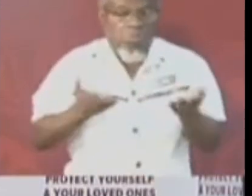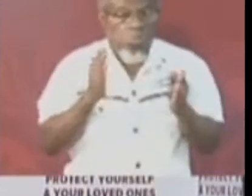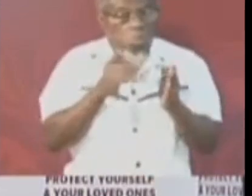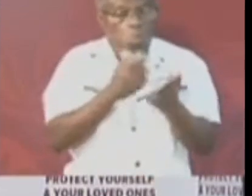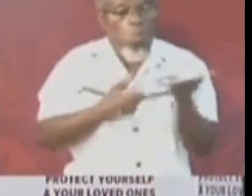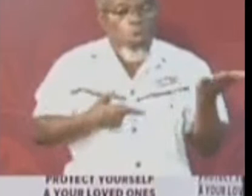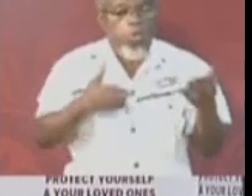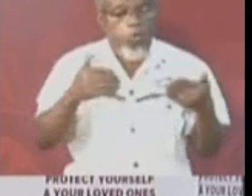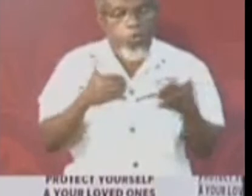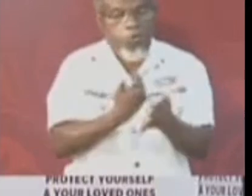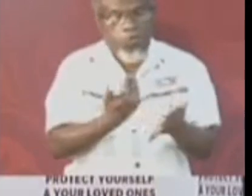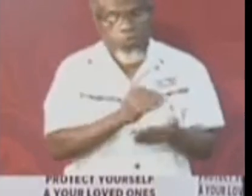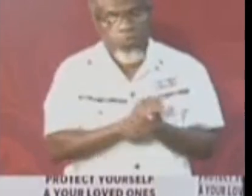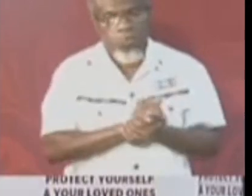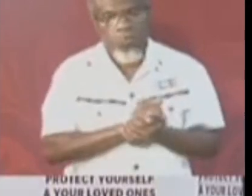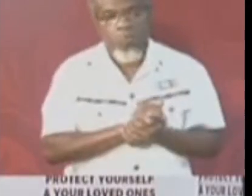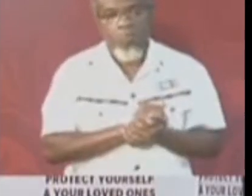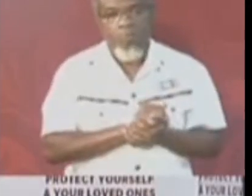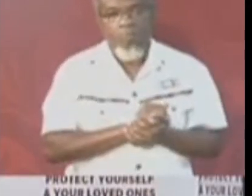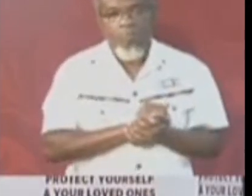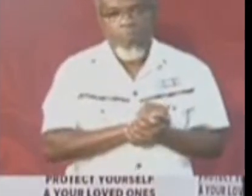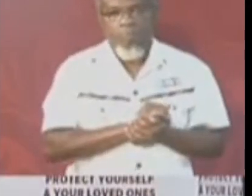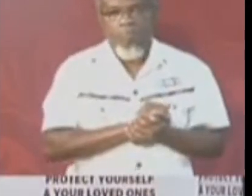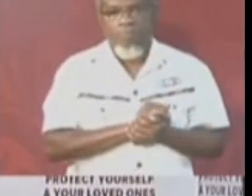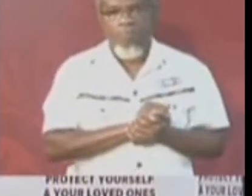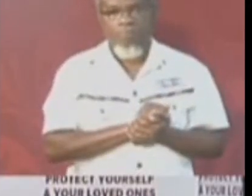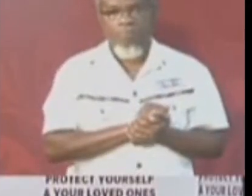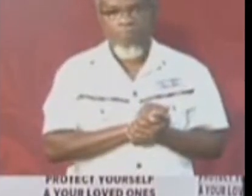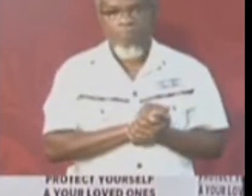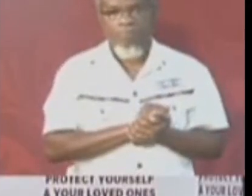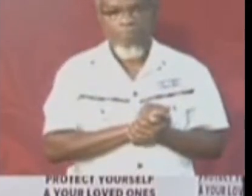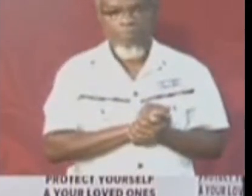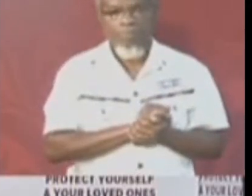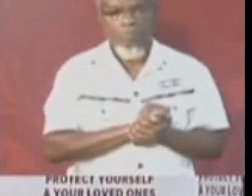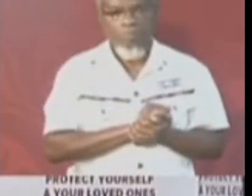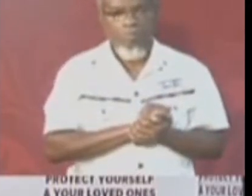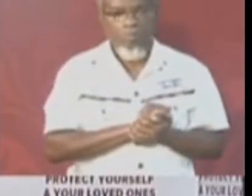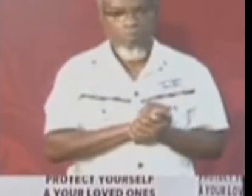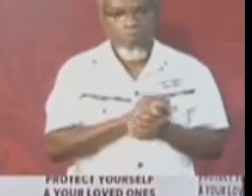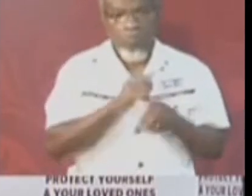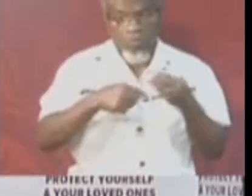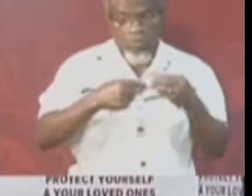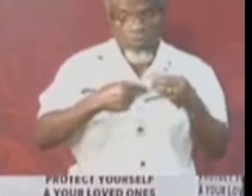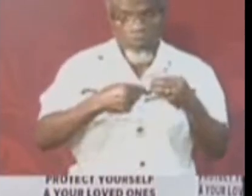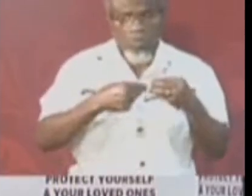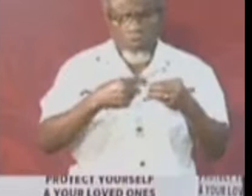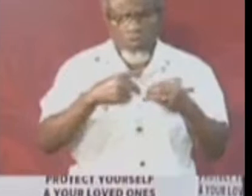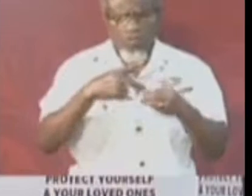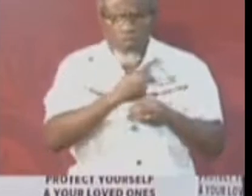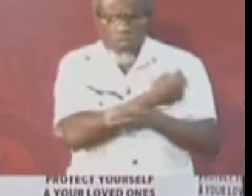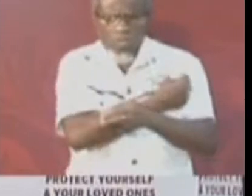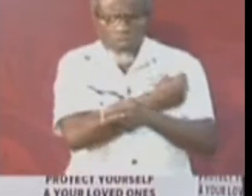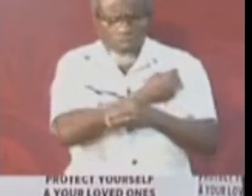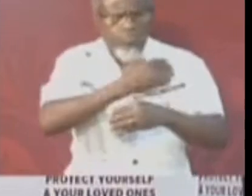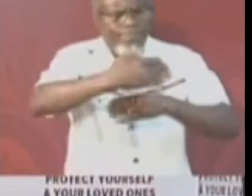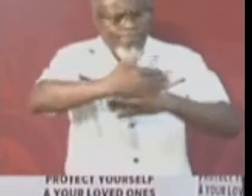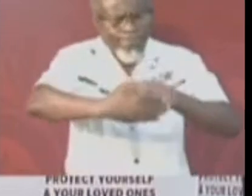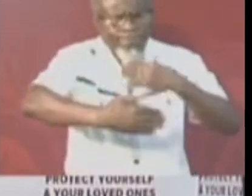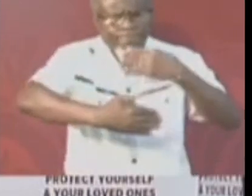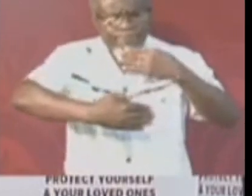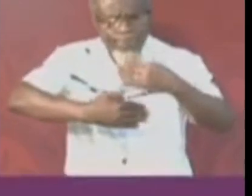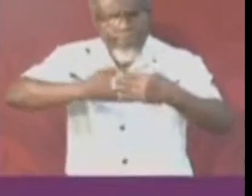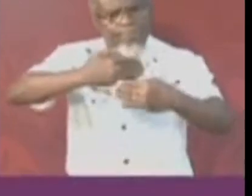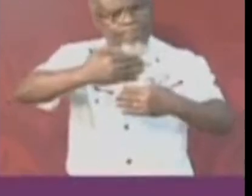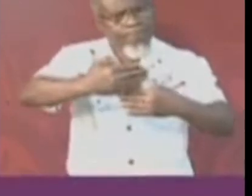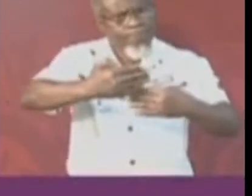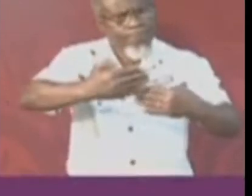Hi, good morning. Natalie Singh, CL Communications. Concerning the vaccine rollout, I was wondering,